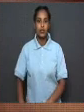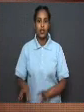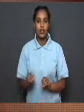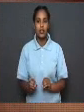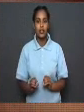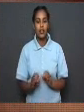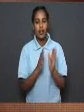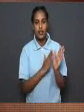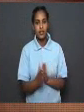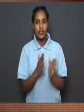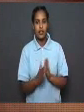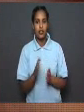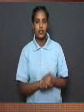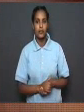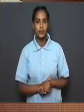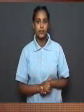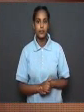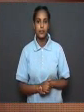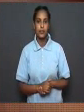Students, let's get ready.